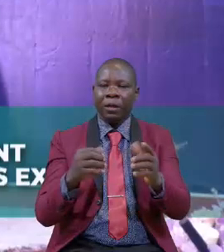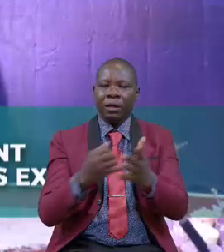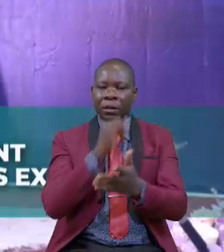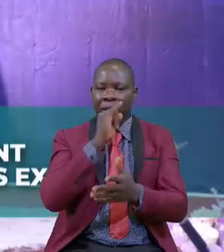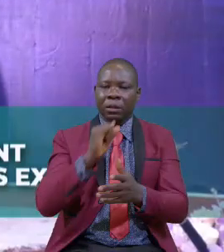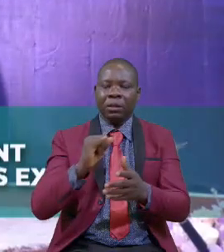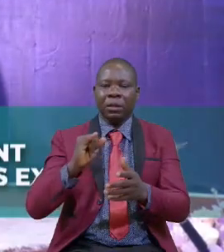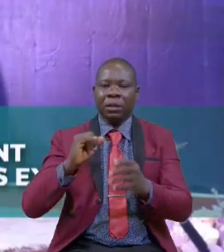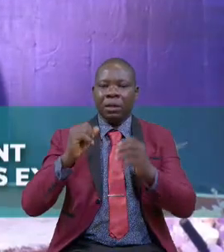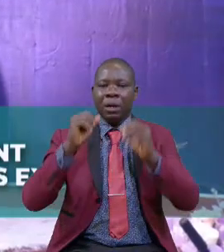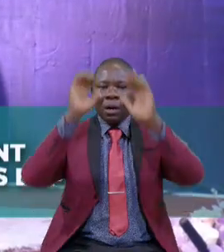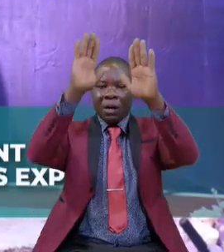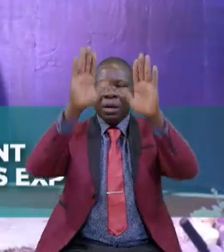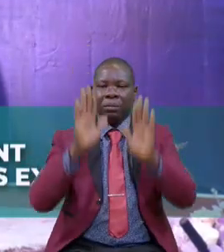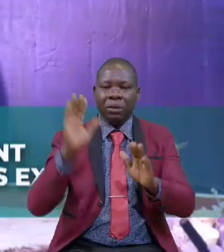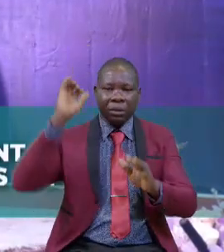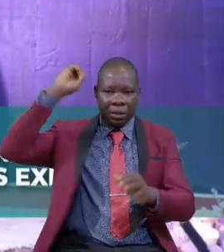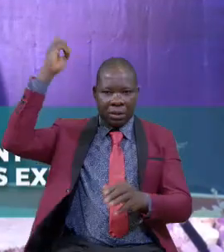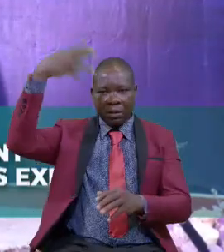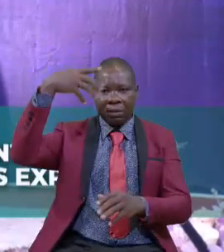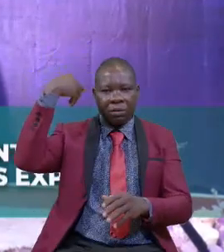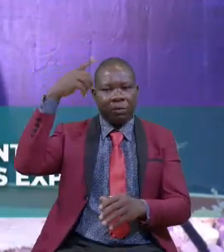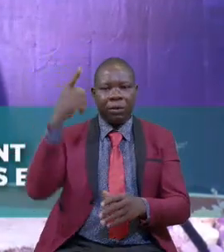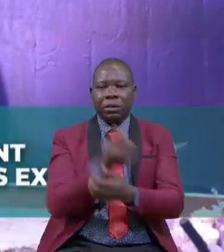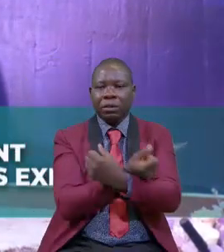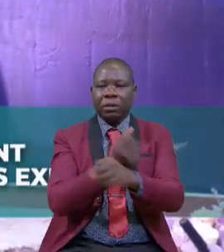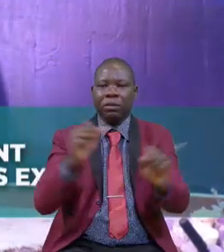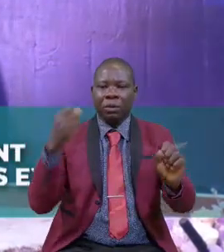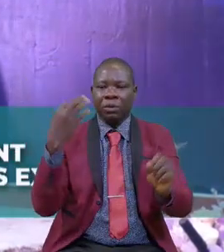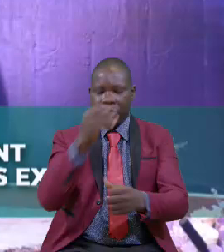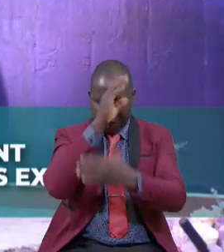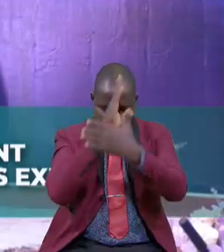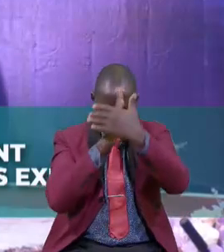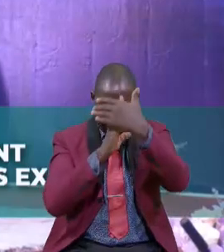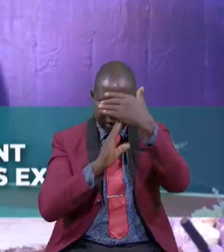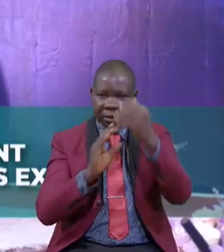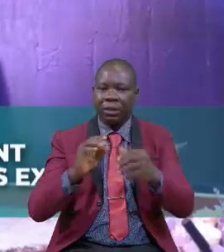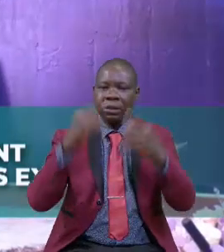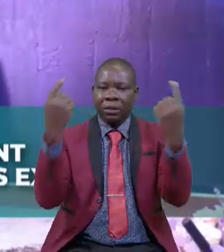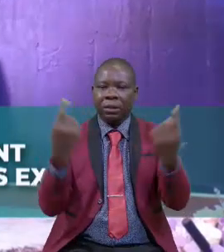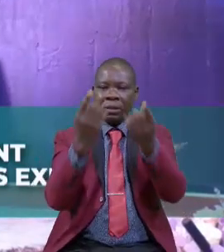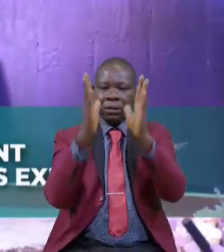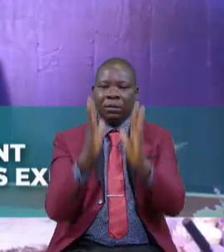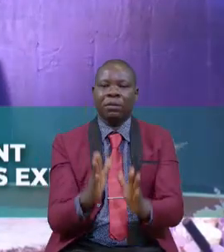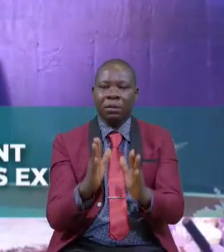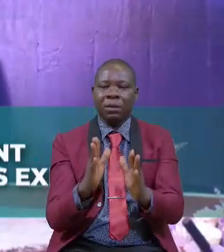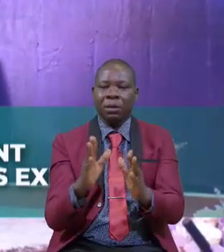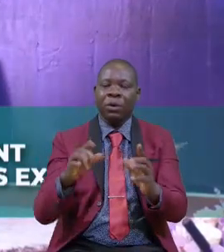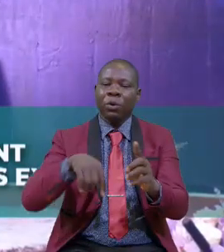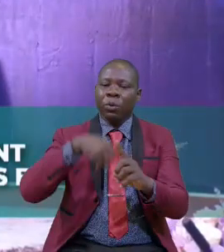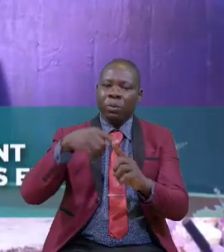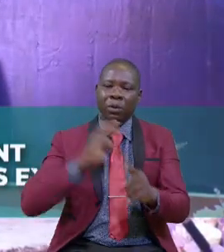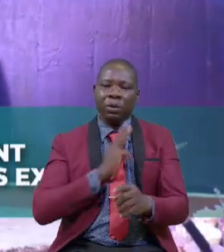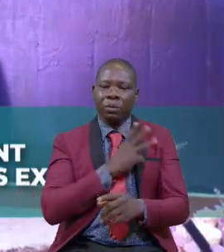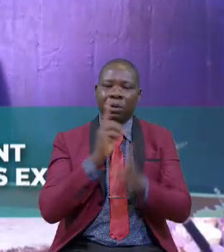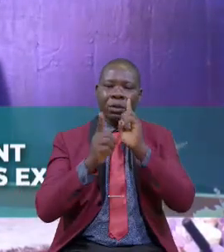the salvation of penitent sinners. When we talk of grace, grace is this. Grace is